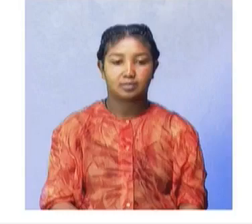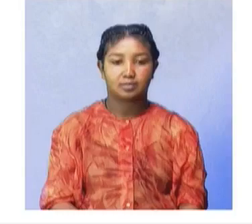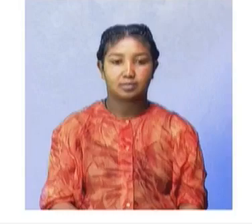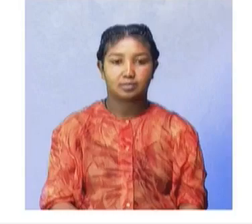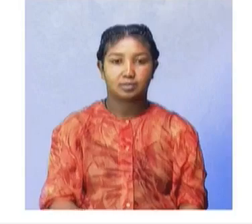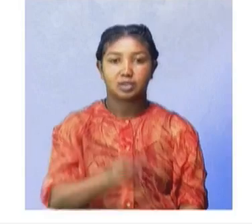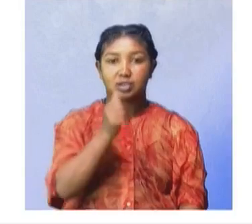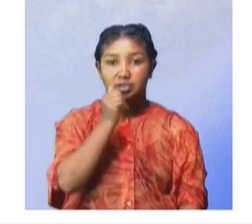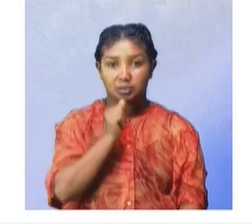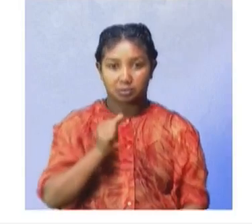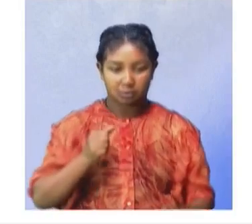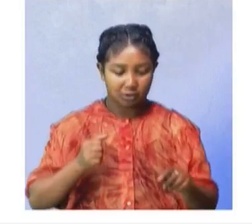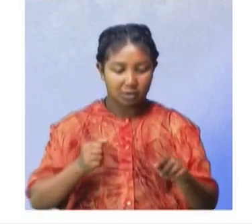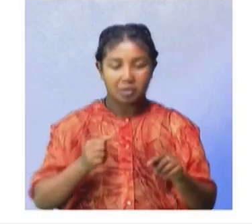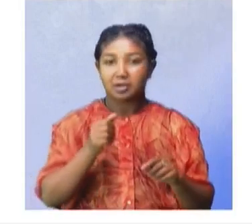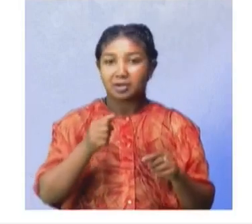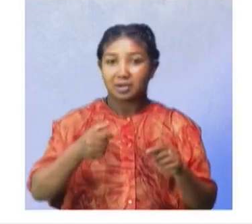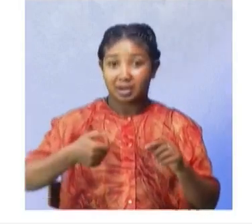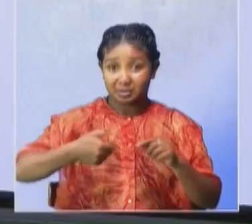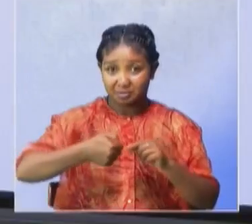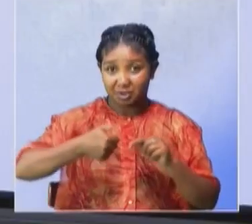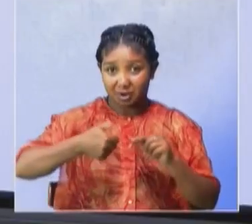her nail.